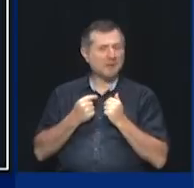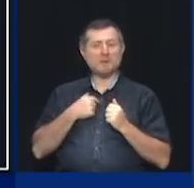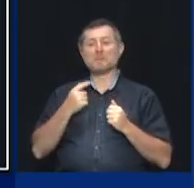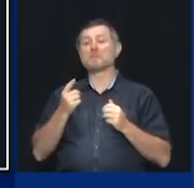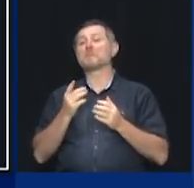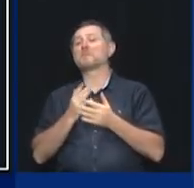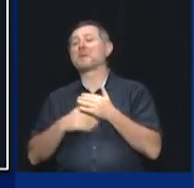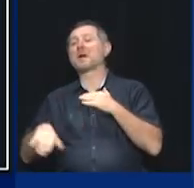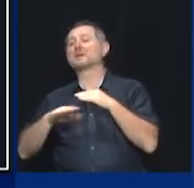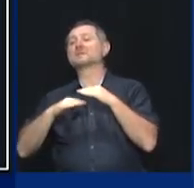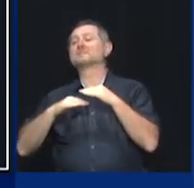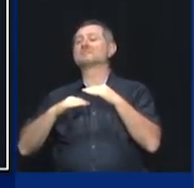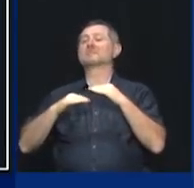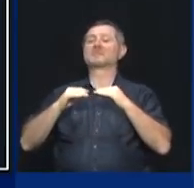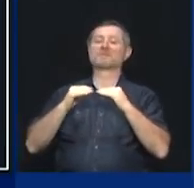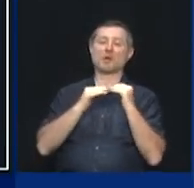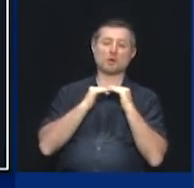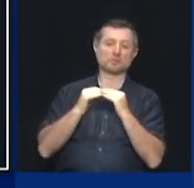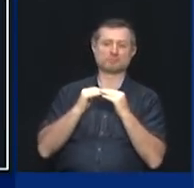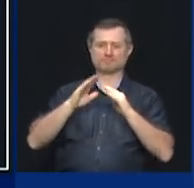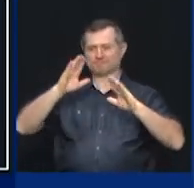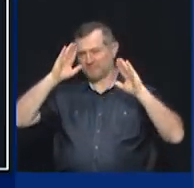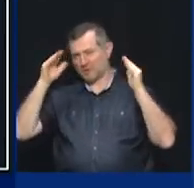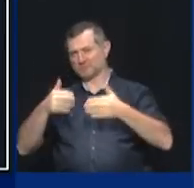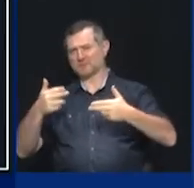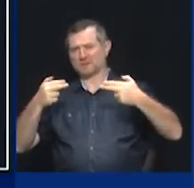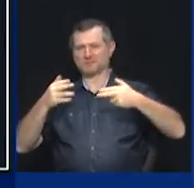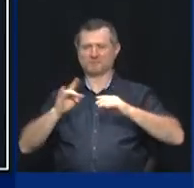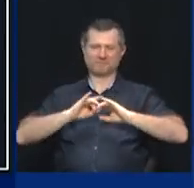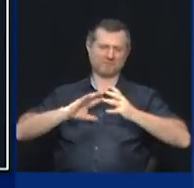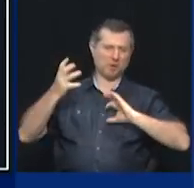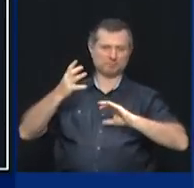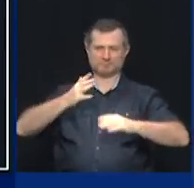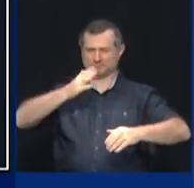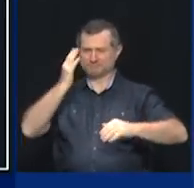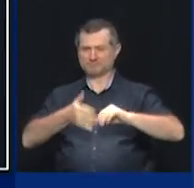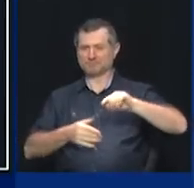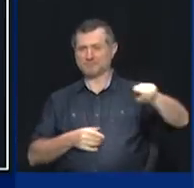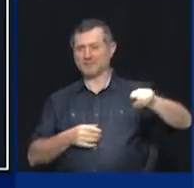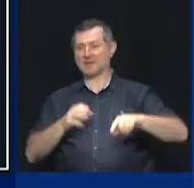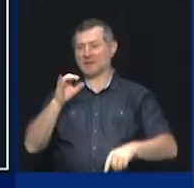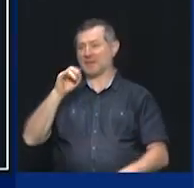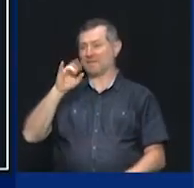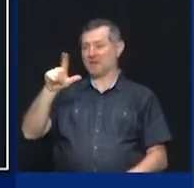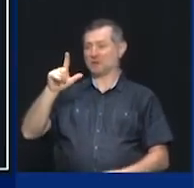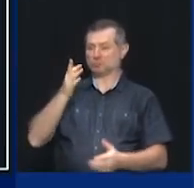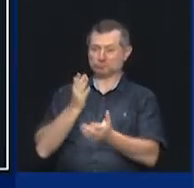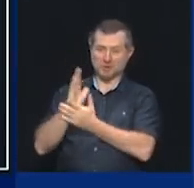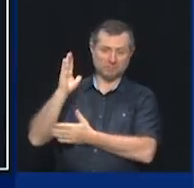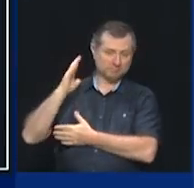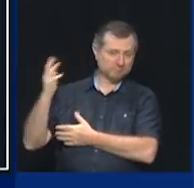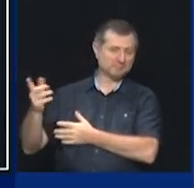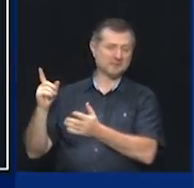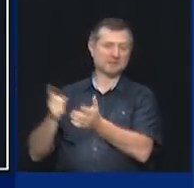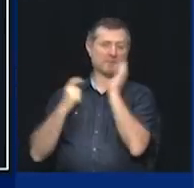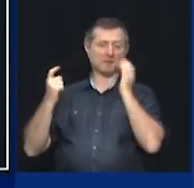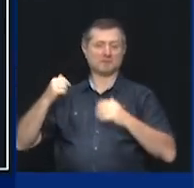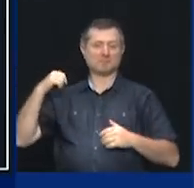demands that we attack gun violence. Civil rights demands that we attack gun violence.